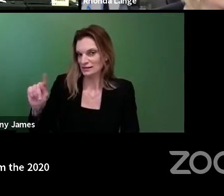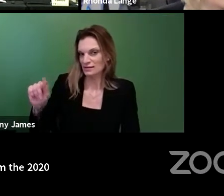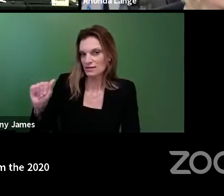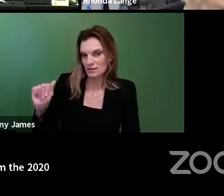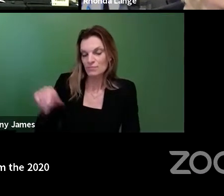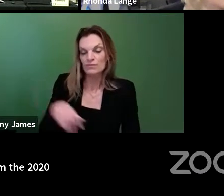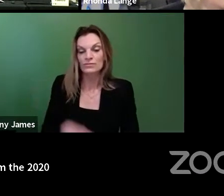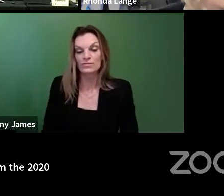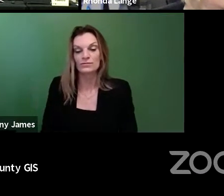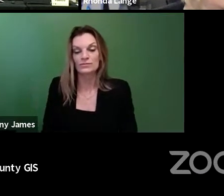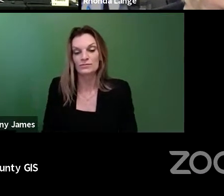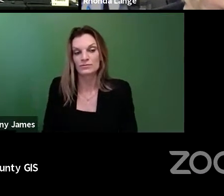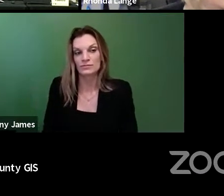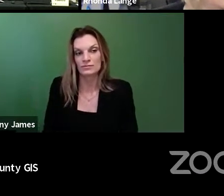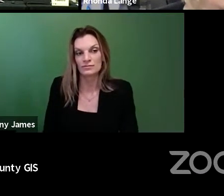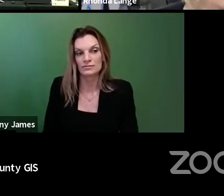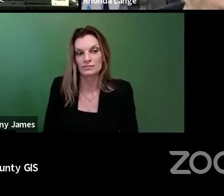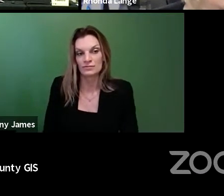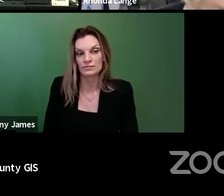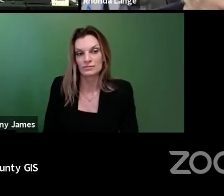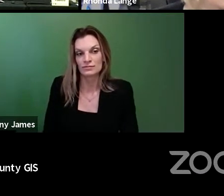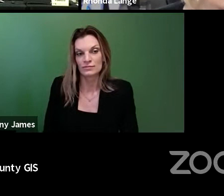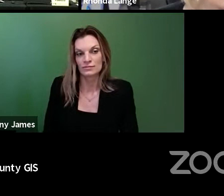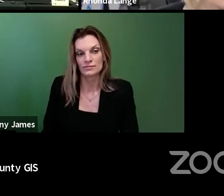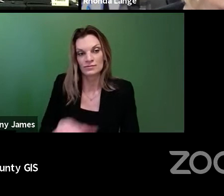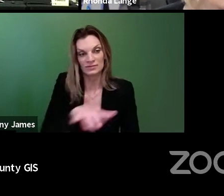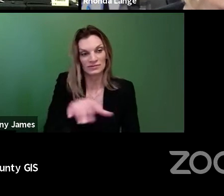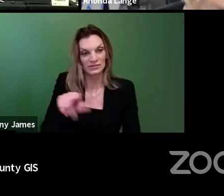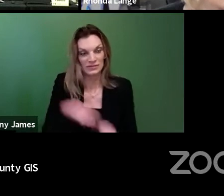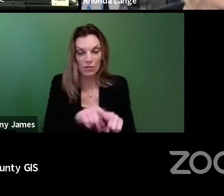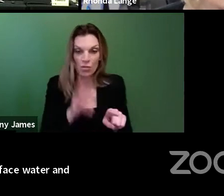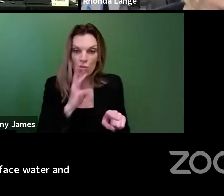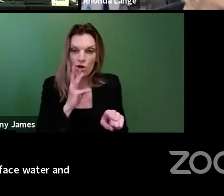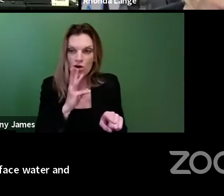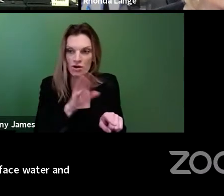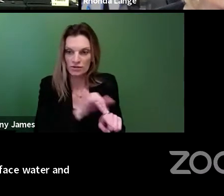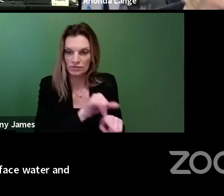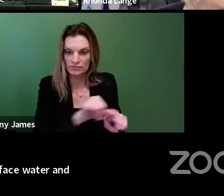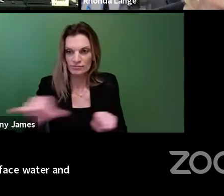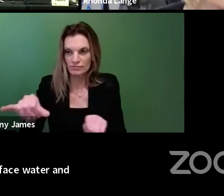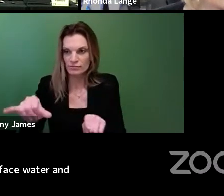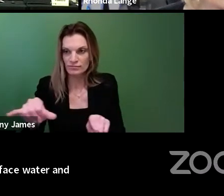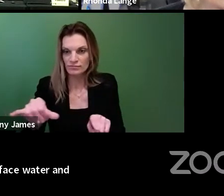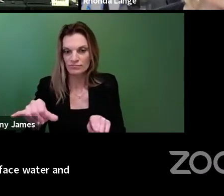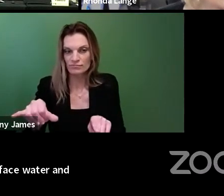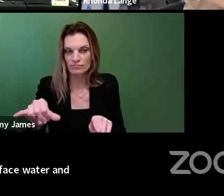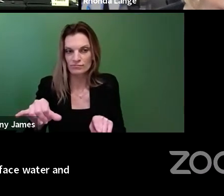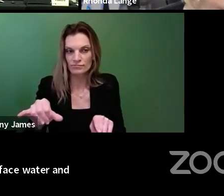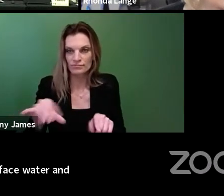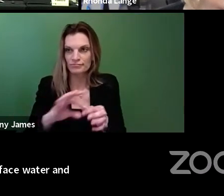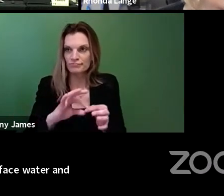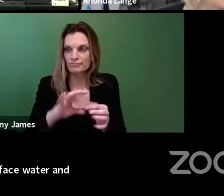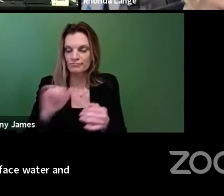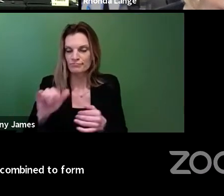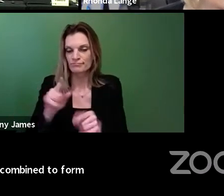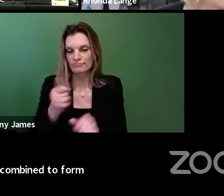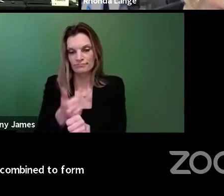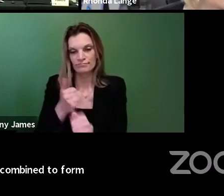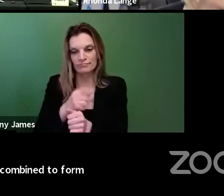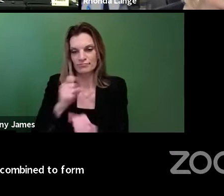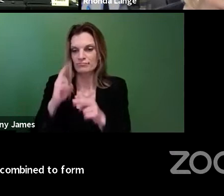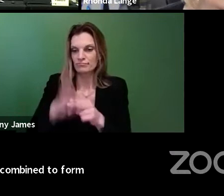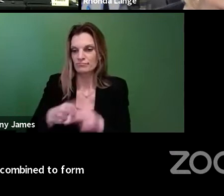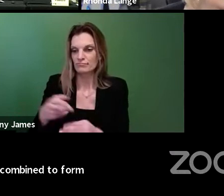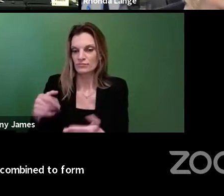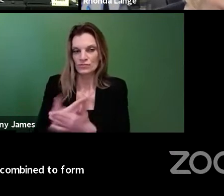Units with similar surface water and land use futures can then be combined to form the 13 new congressional districts that are